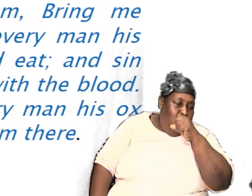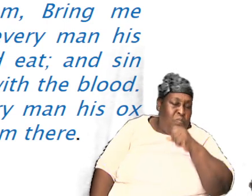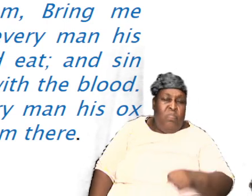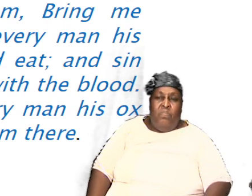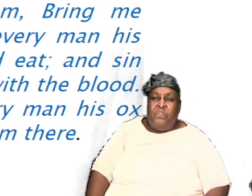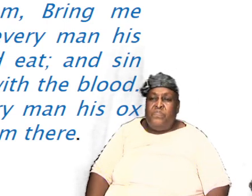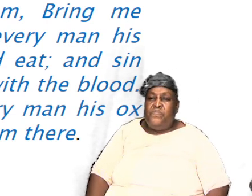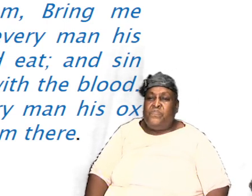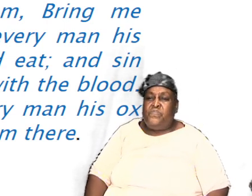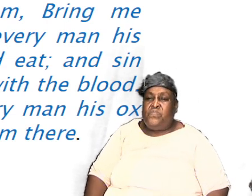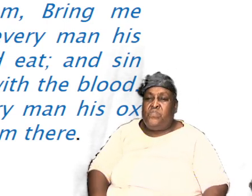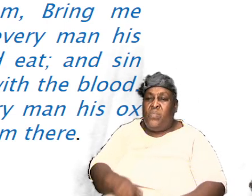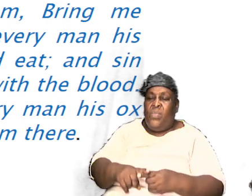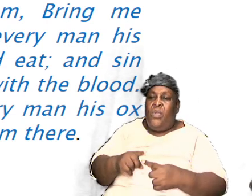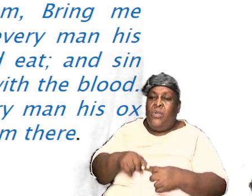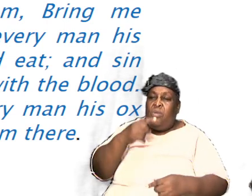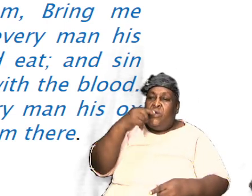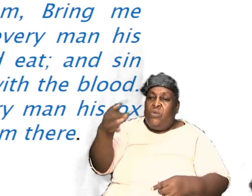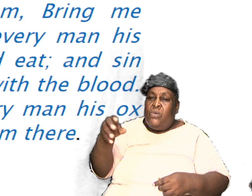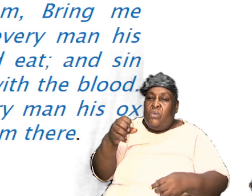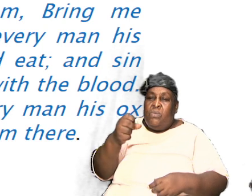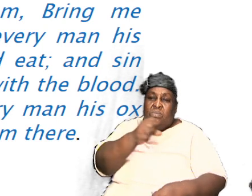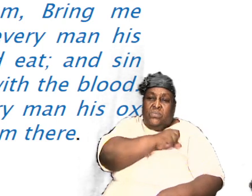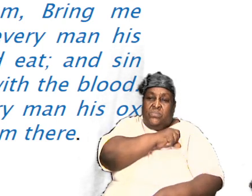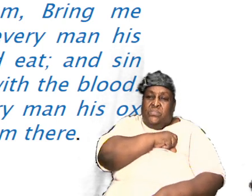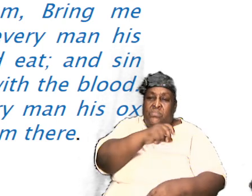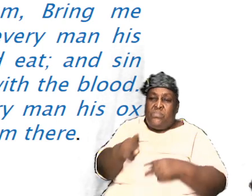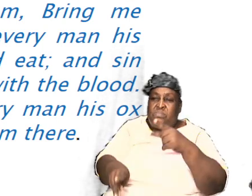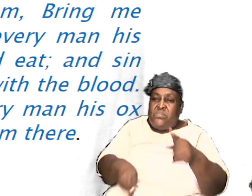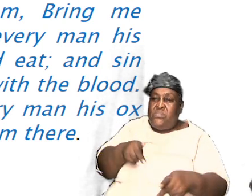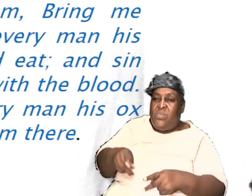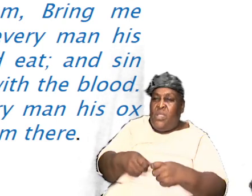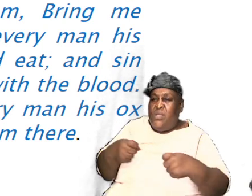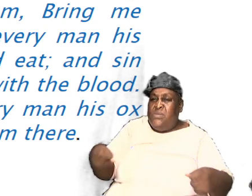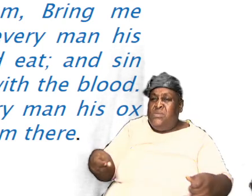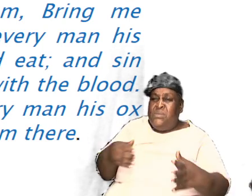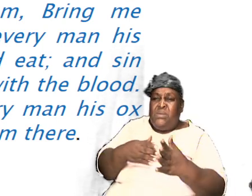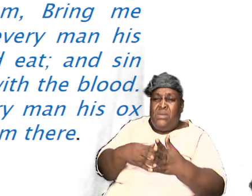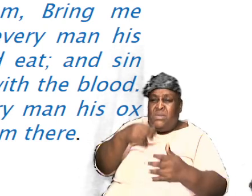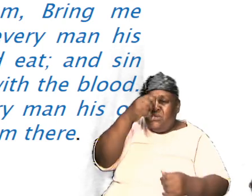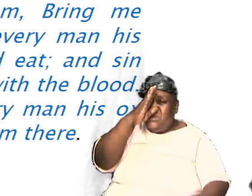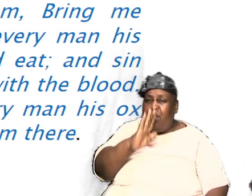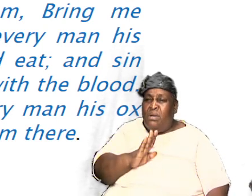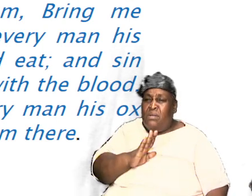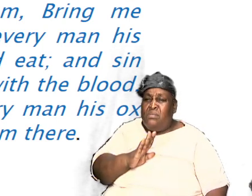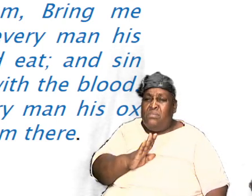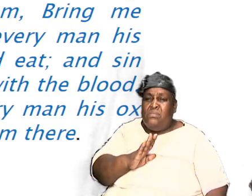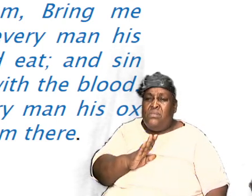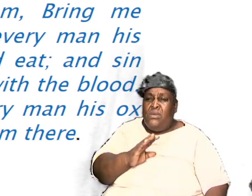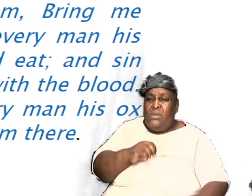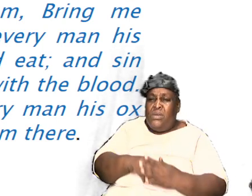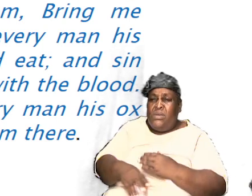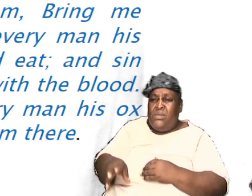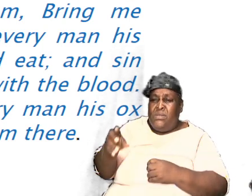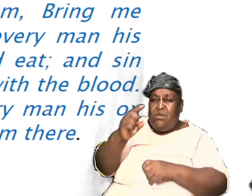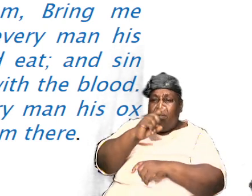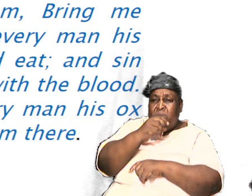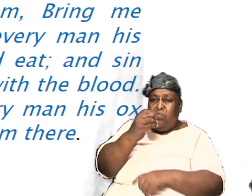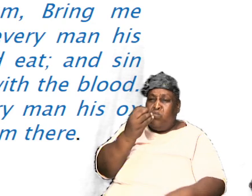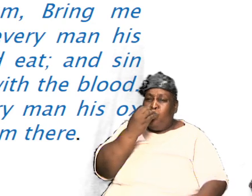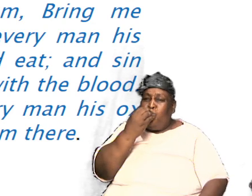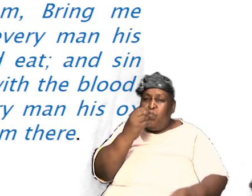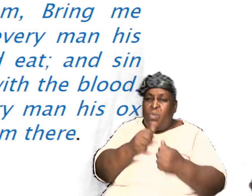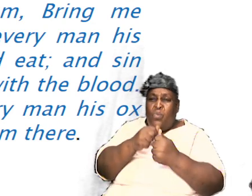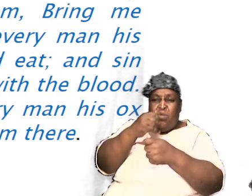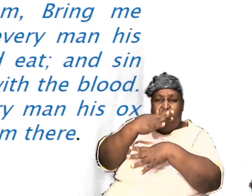verse. Then they told Paul, saying, behold, the people sin against the Lord in that they ate with